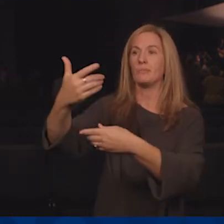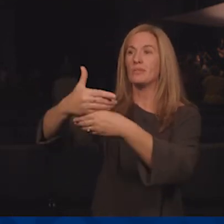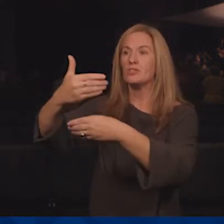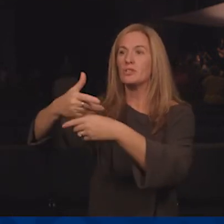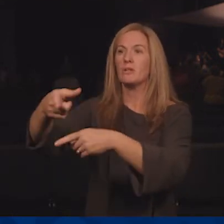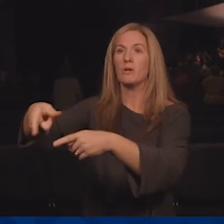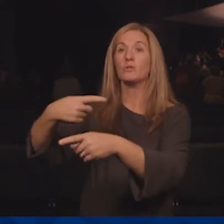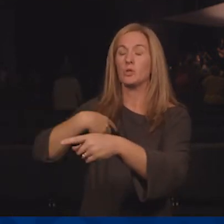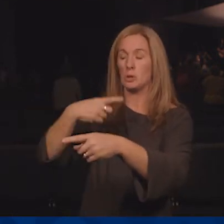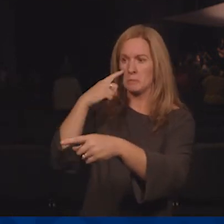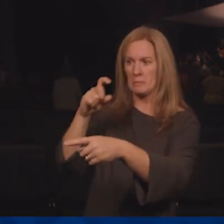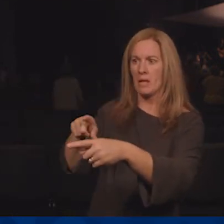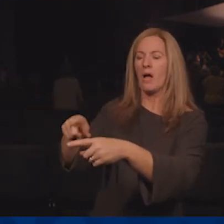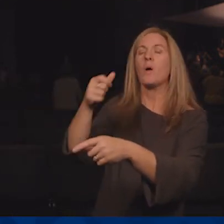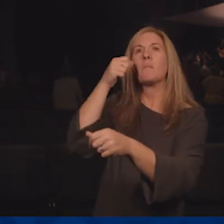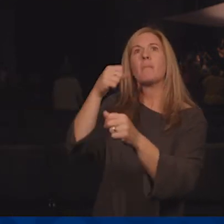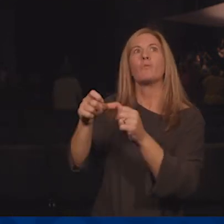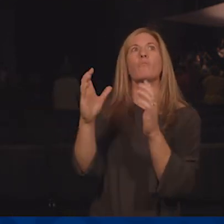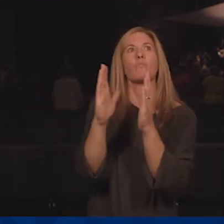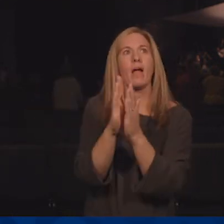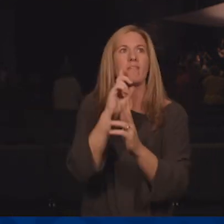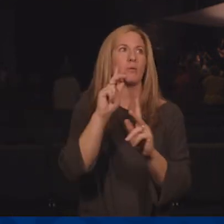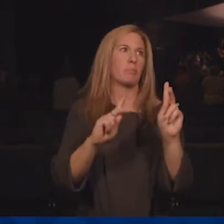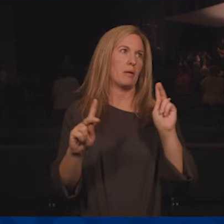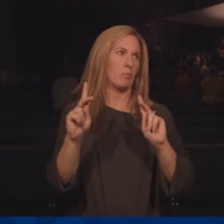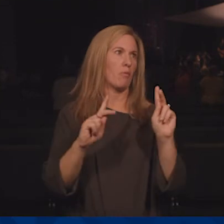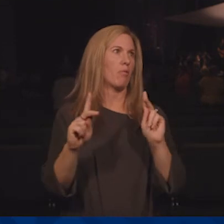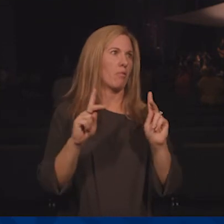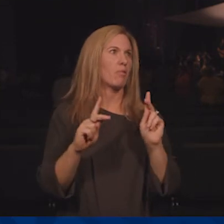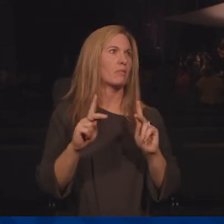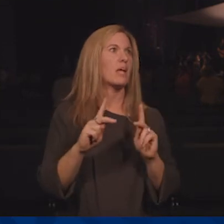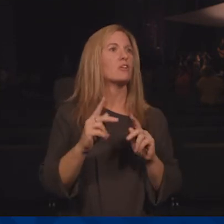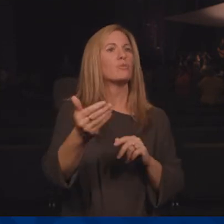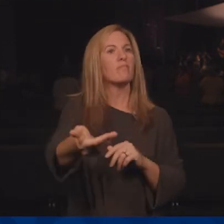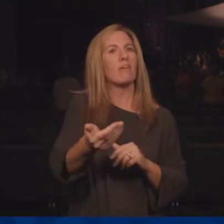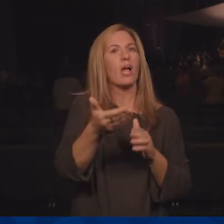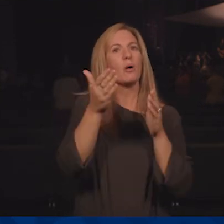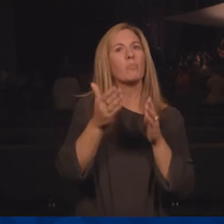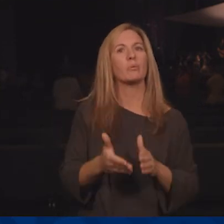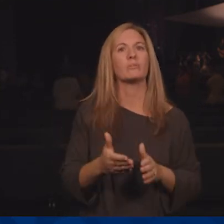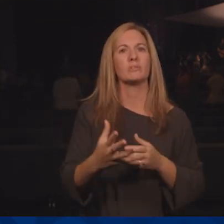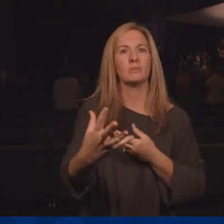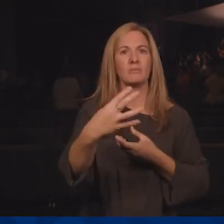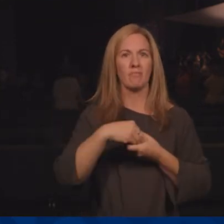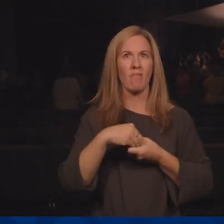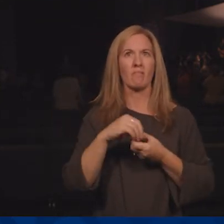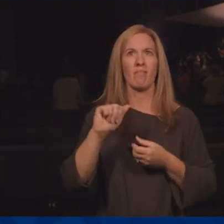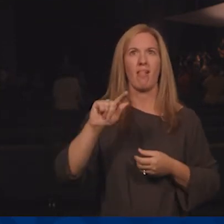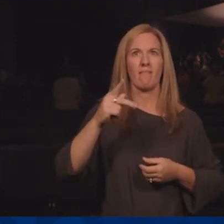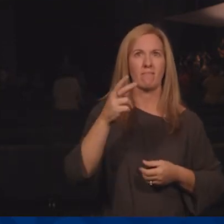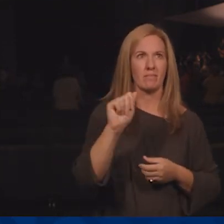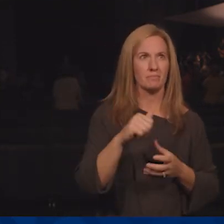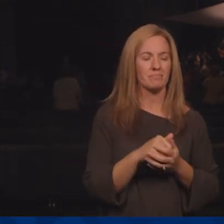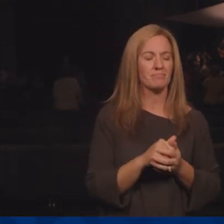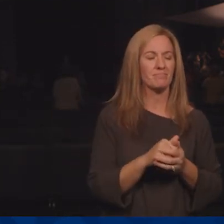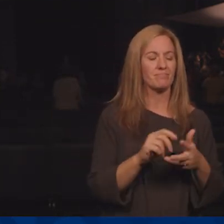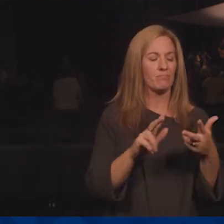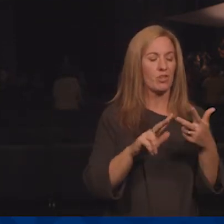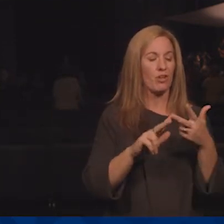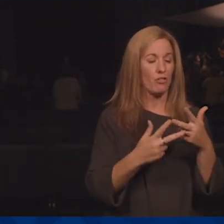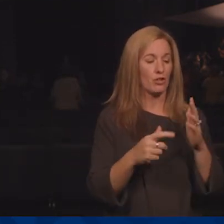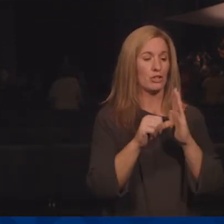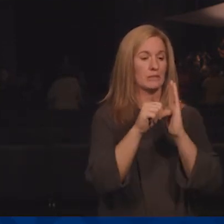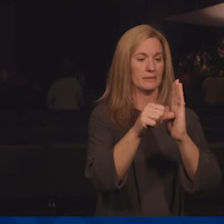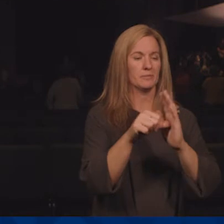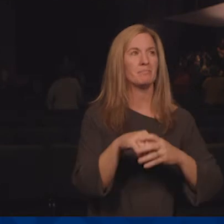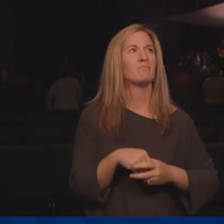to get courage to invite someone into one of these really unique spaces called Alpha. And the third thing